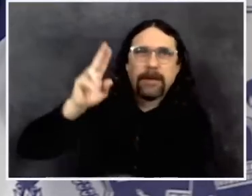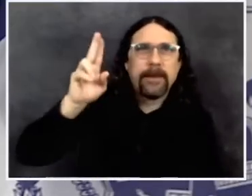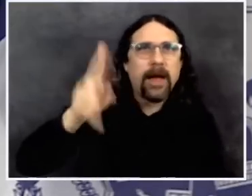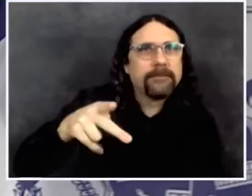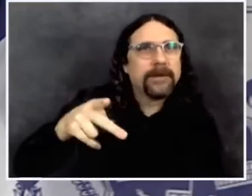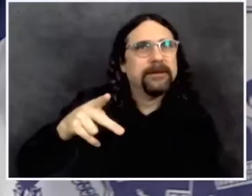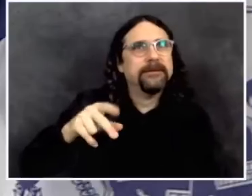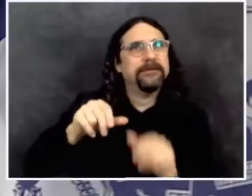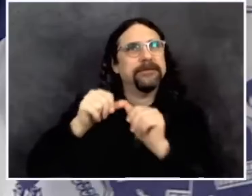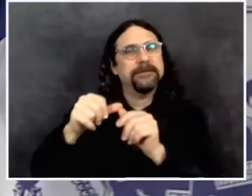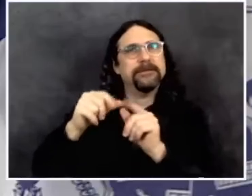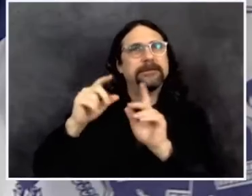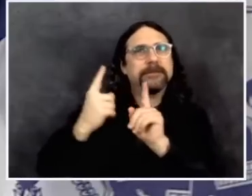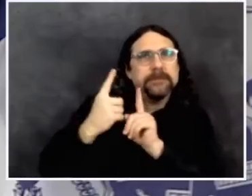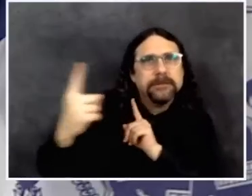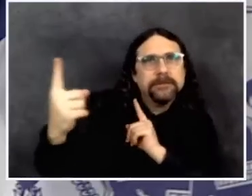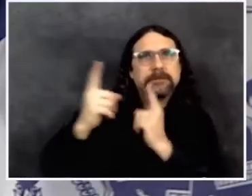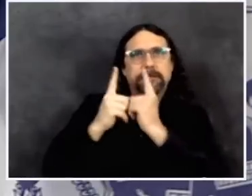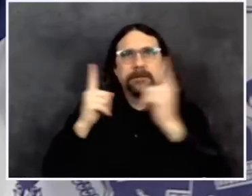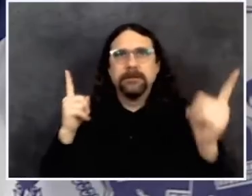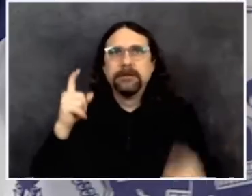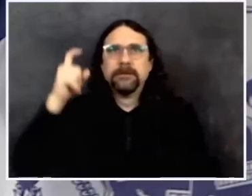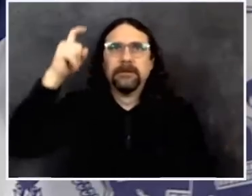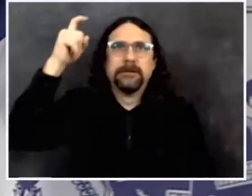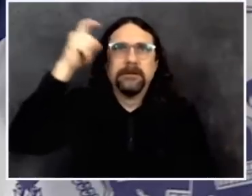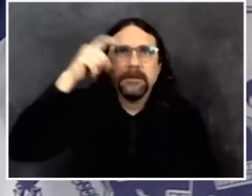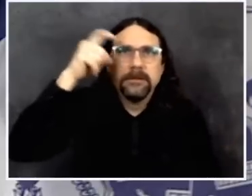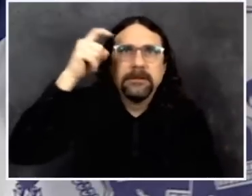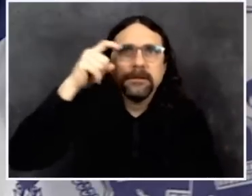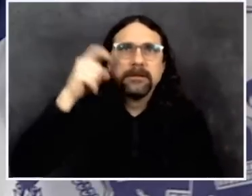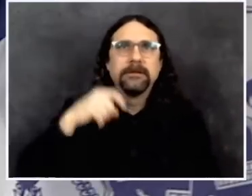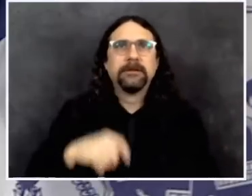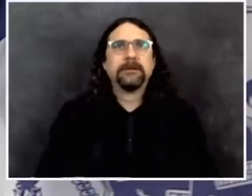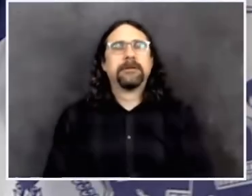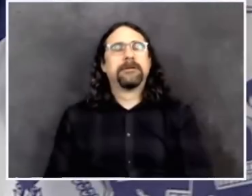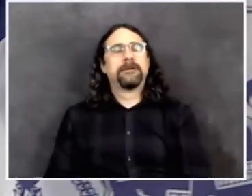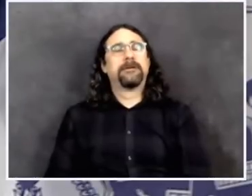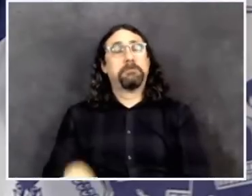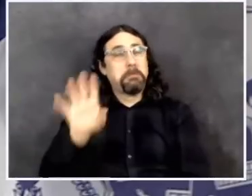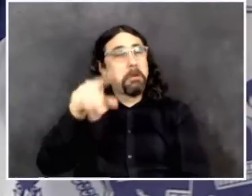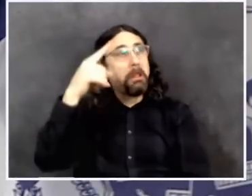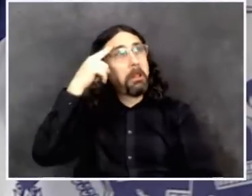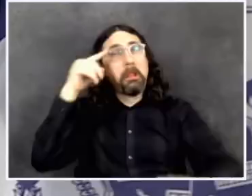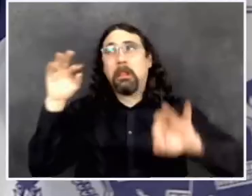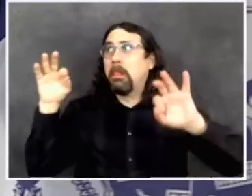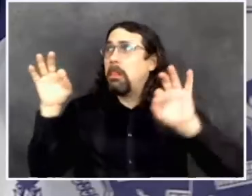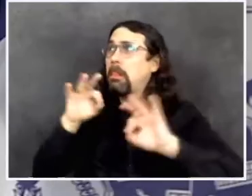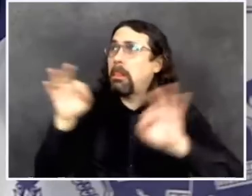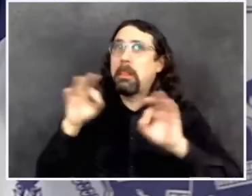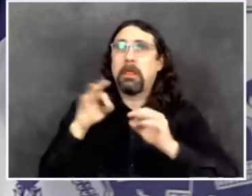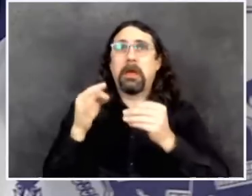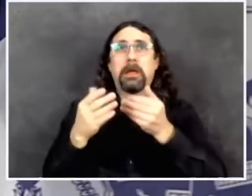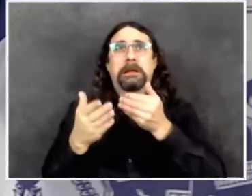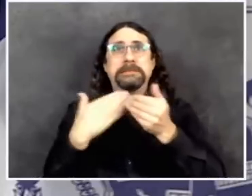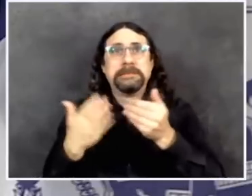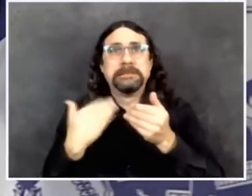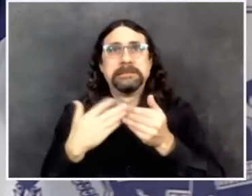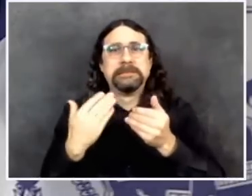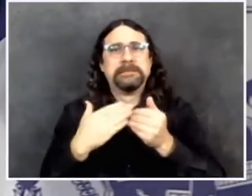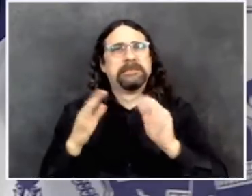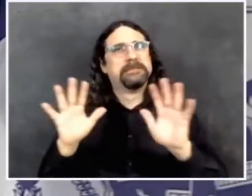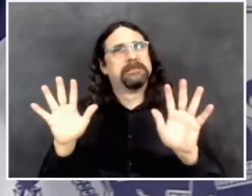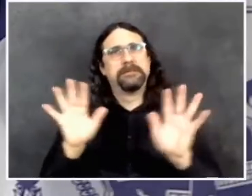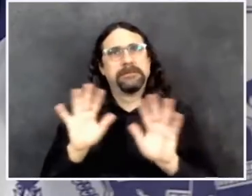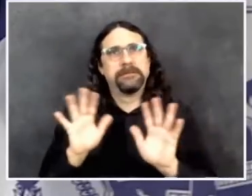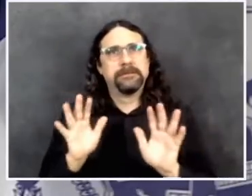enemy. This is a horrible disease. We've seen the toll it's taken. And if we let it back in the